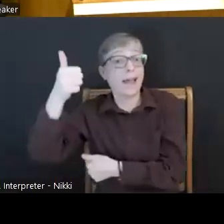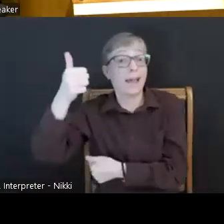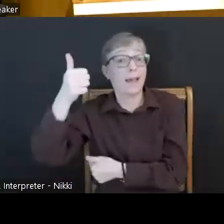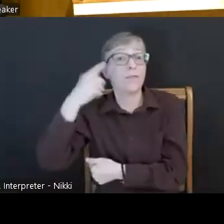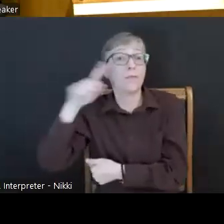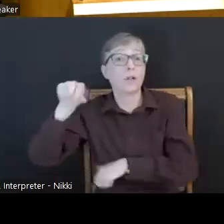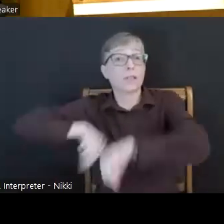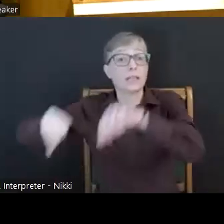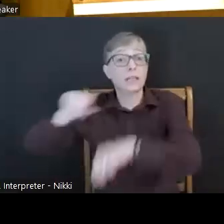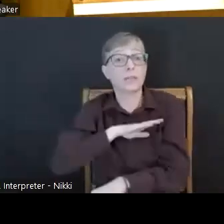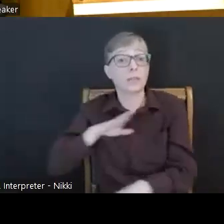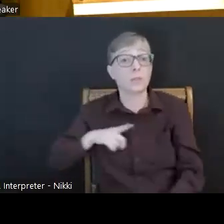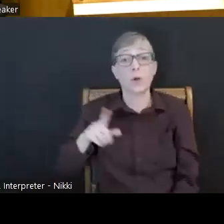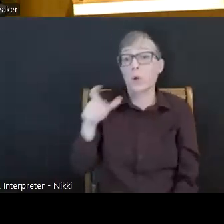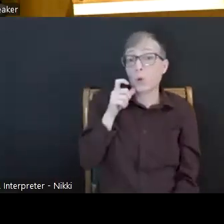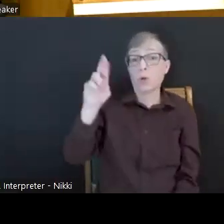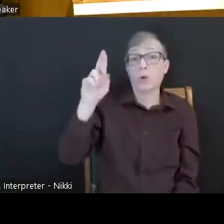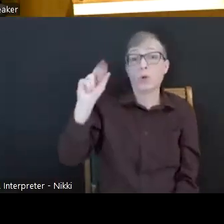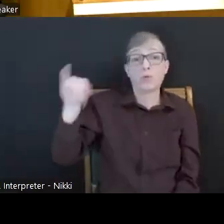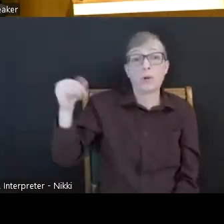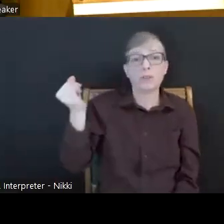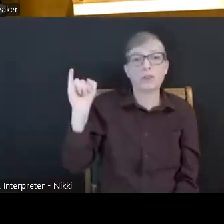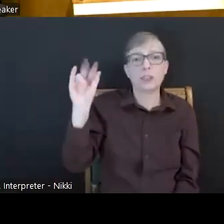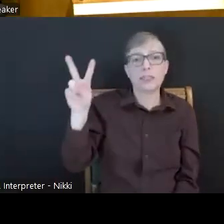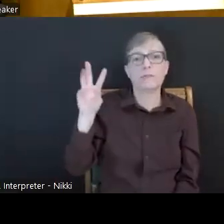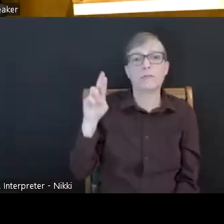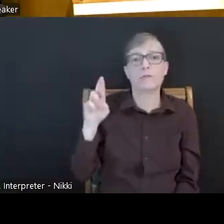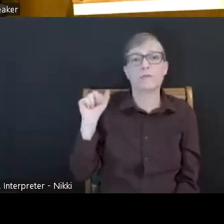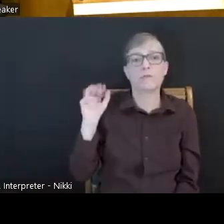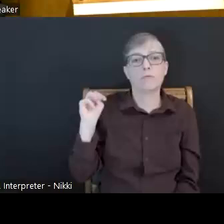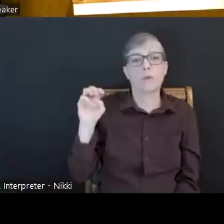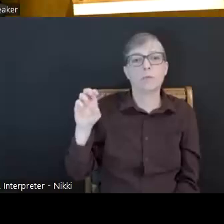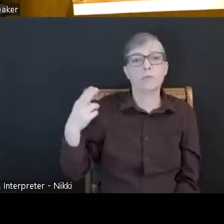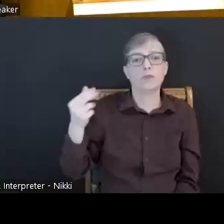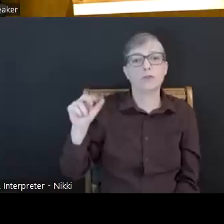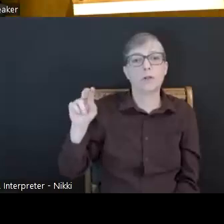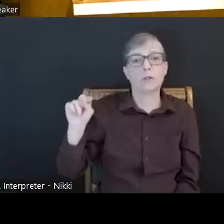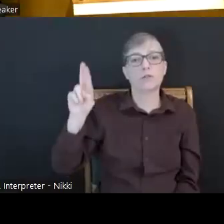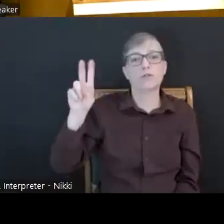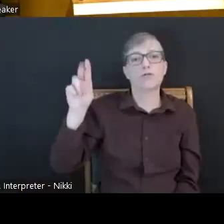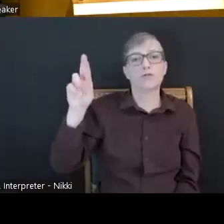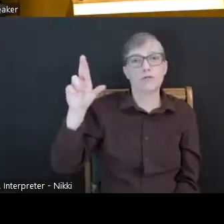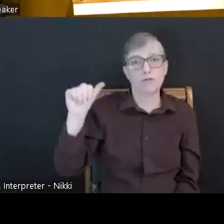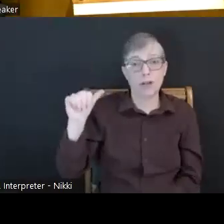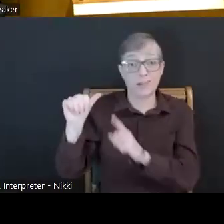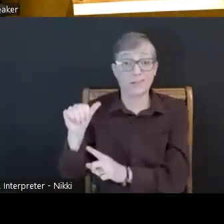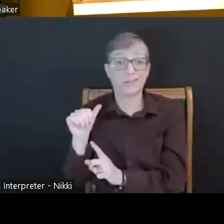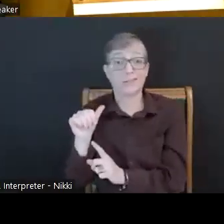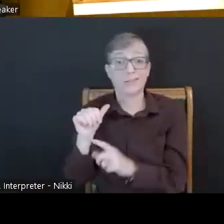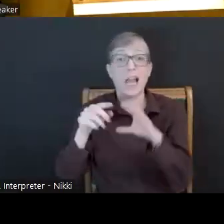that scientific board. And about 2 years ago, we formed a committee of people who were living